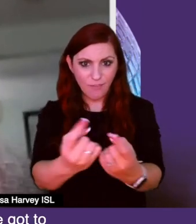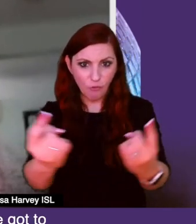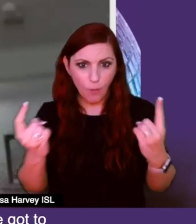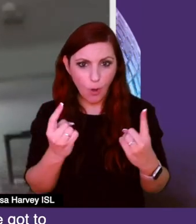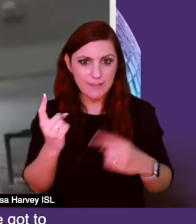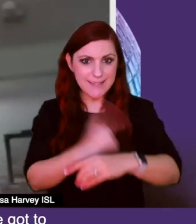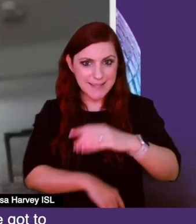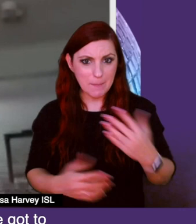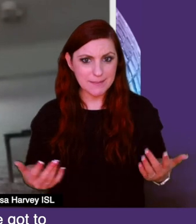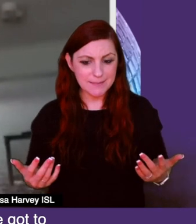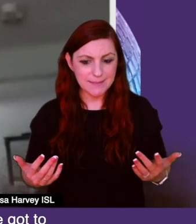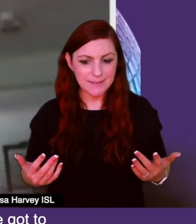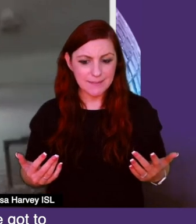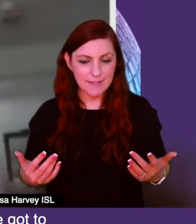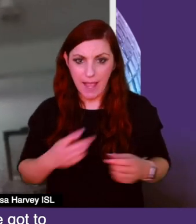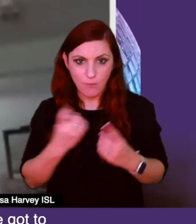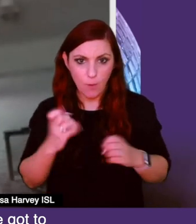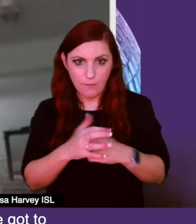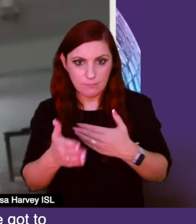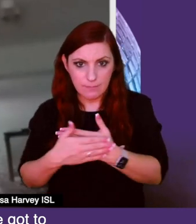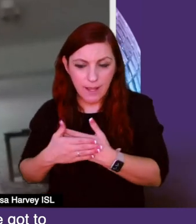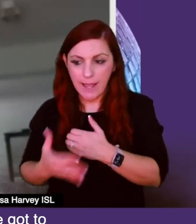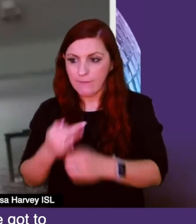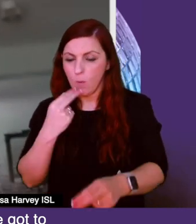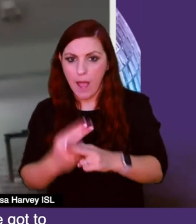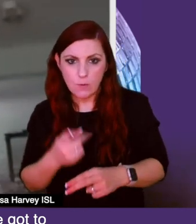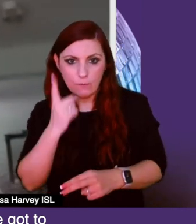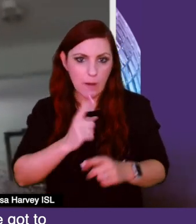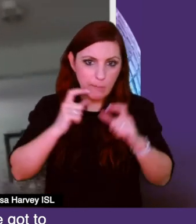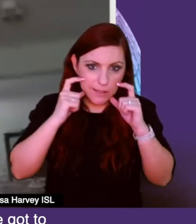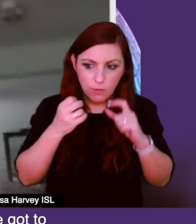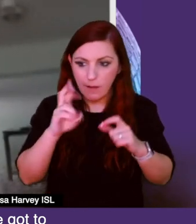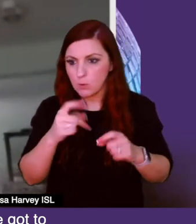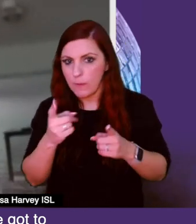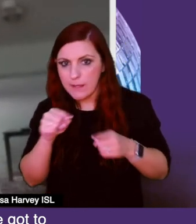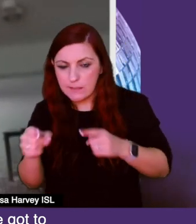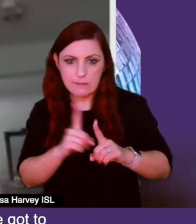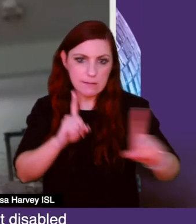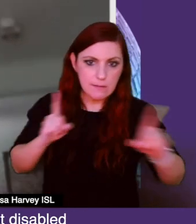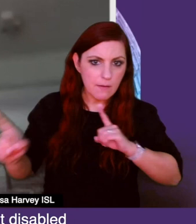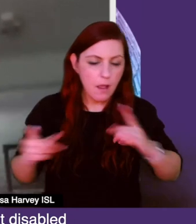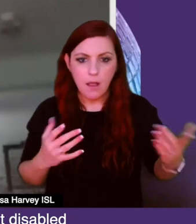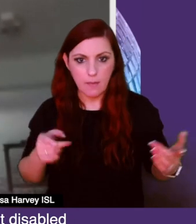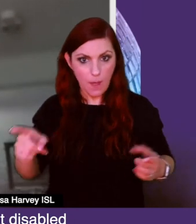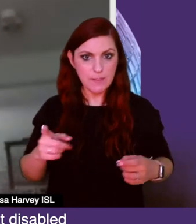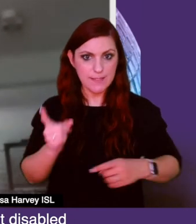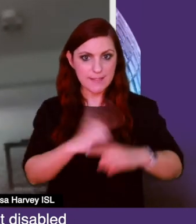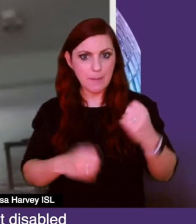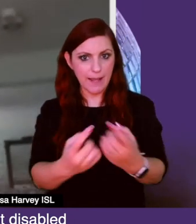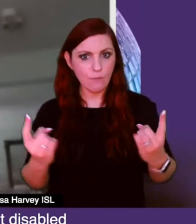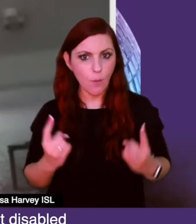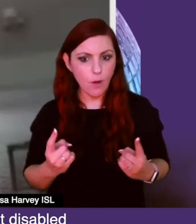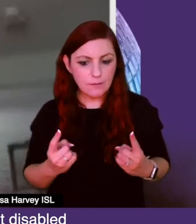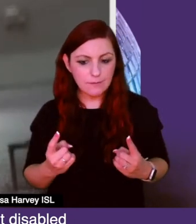It said you can't go out of your house. And if you do, you've got to wear this and you've got to do that, you've got to do the other. And that was disabling